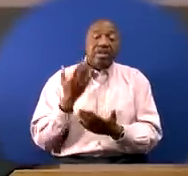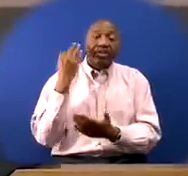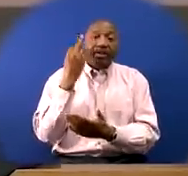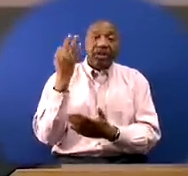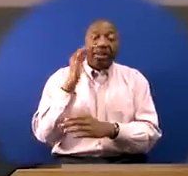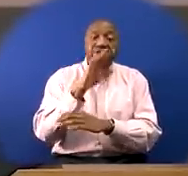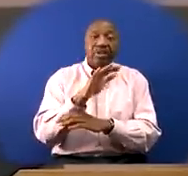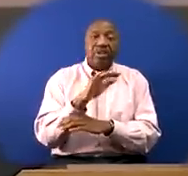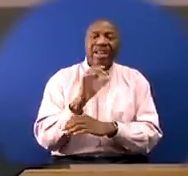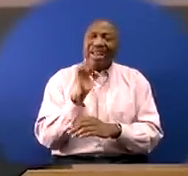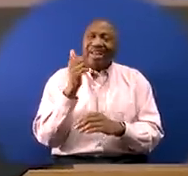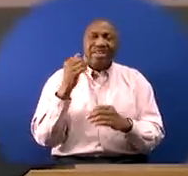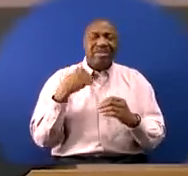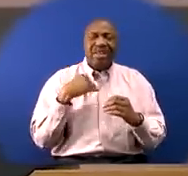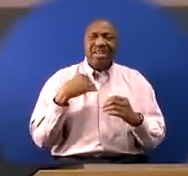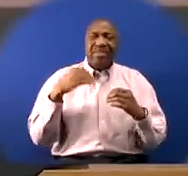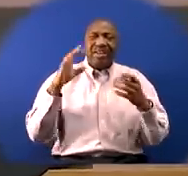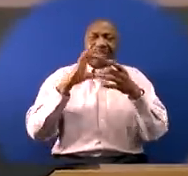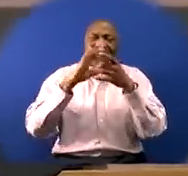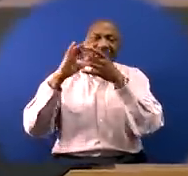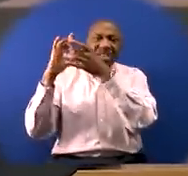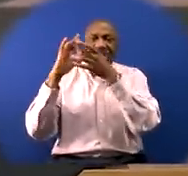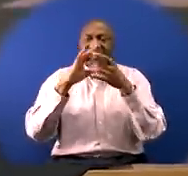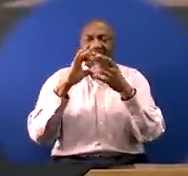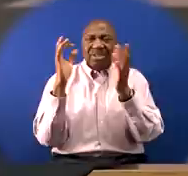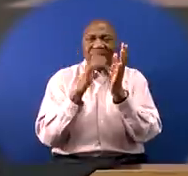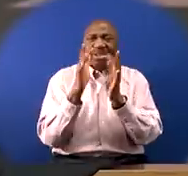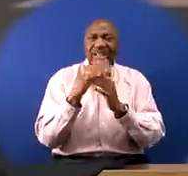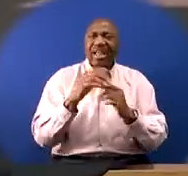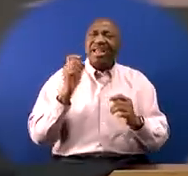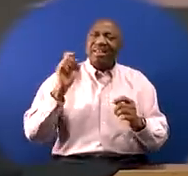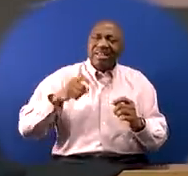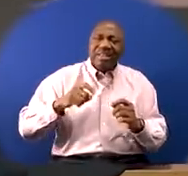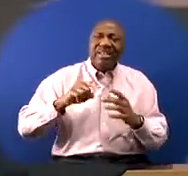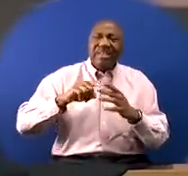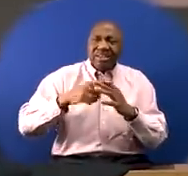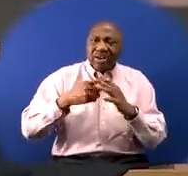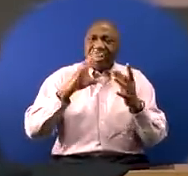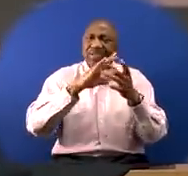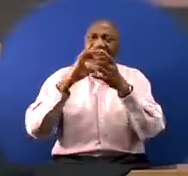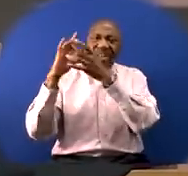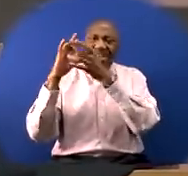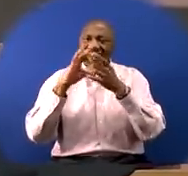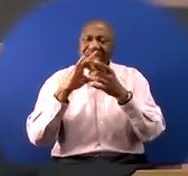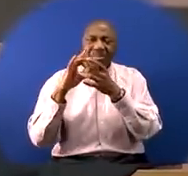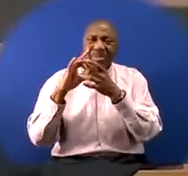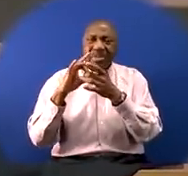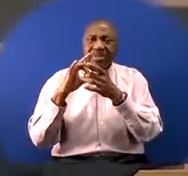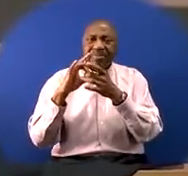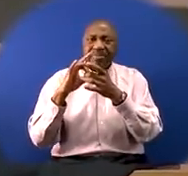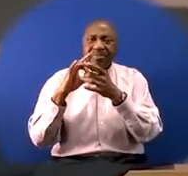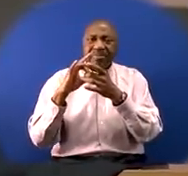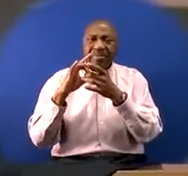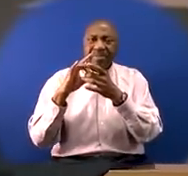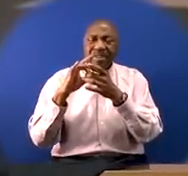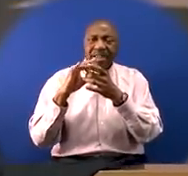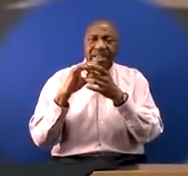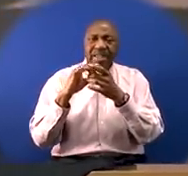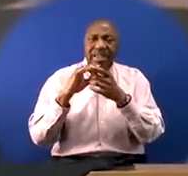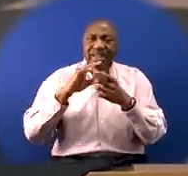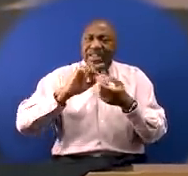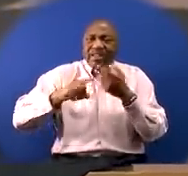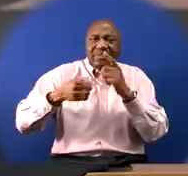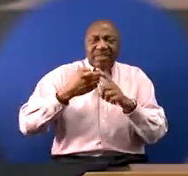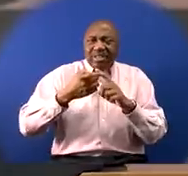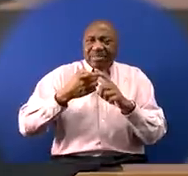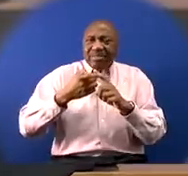Christ as my personal Savior. I need to know him as my personal Savior. I want to have a relationship with him, intimate fellowship with